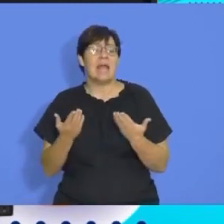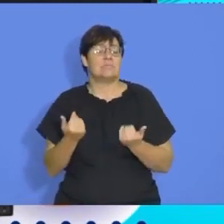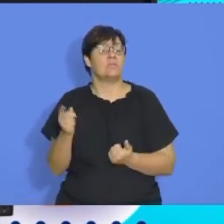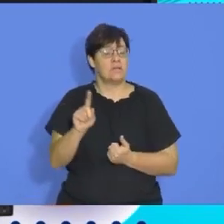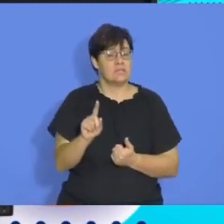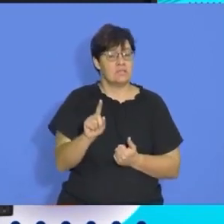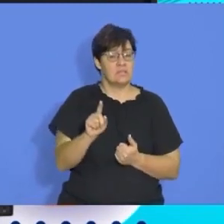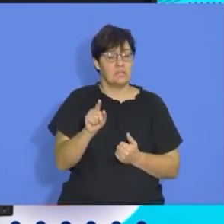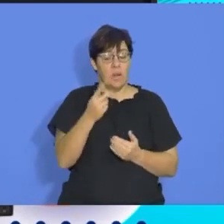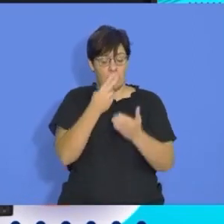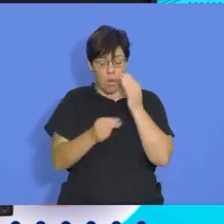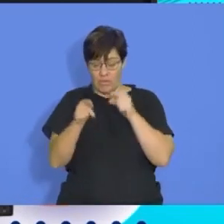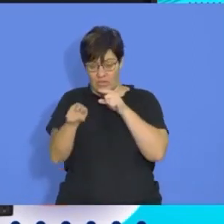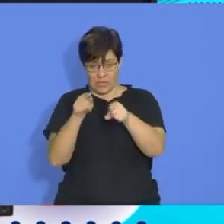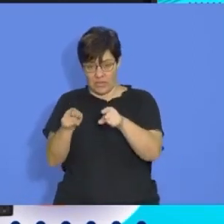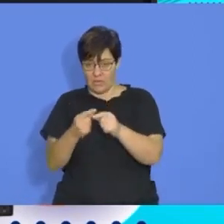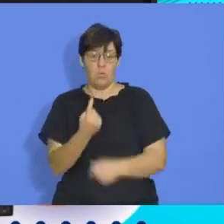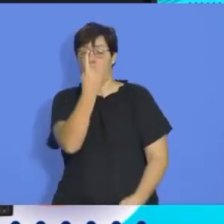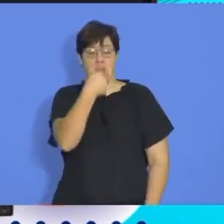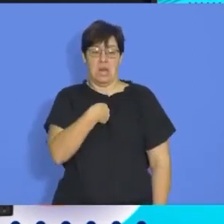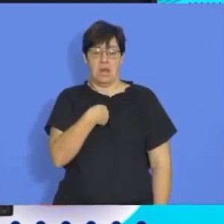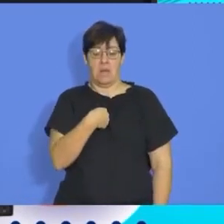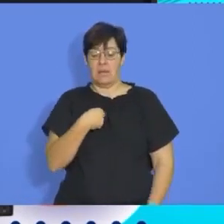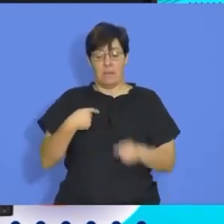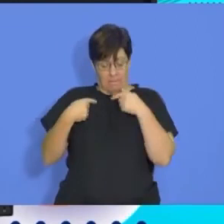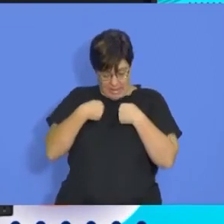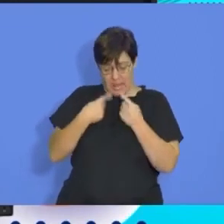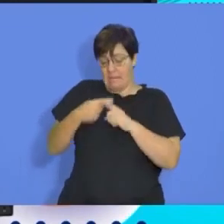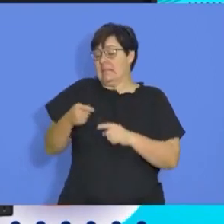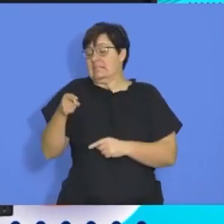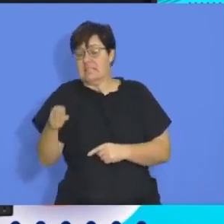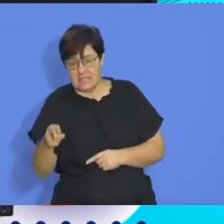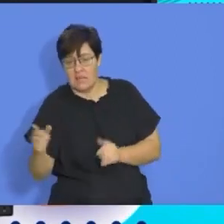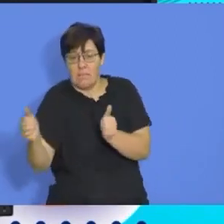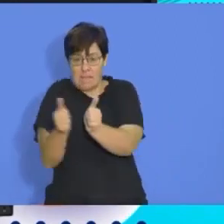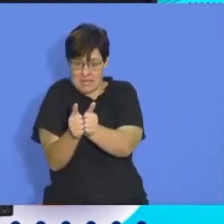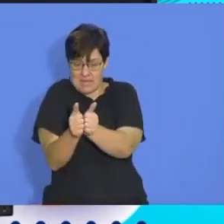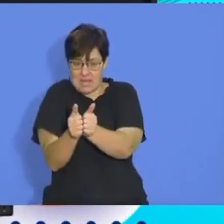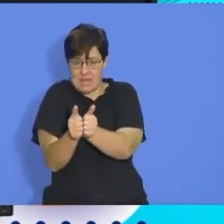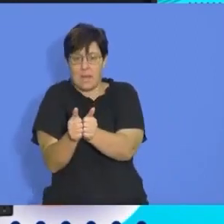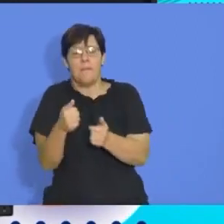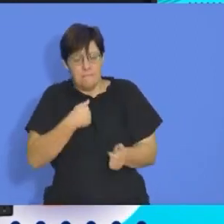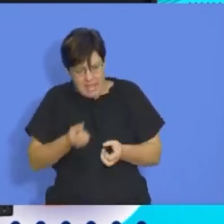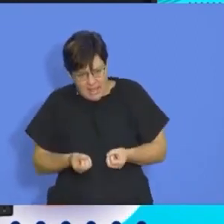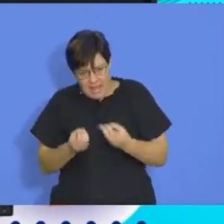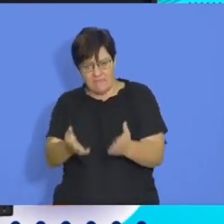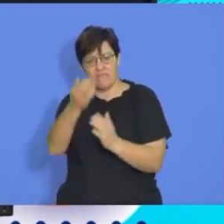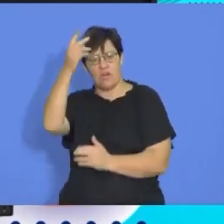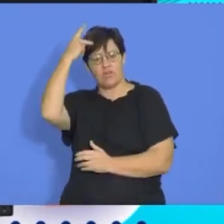expected, or both individuals rather, not just you, are expected to bring in some level of